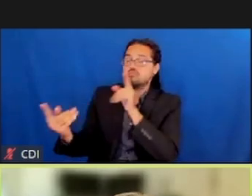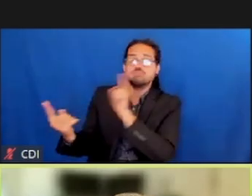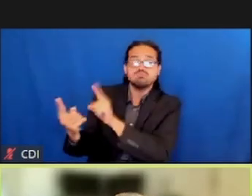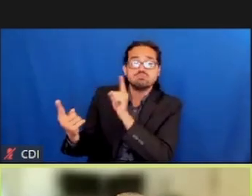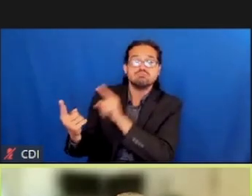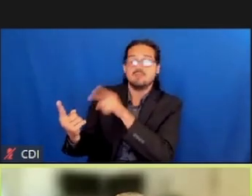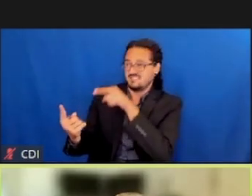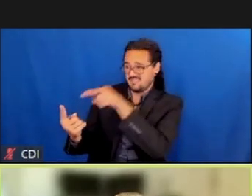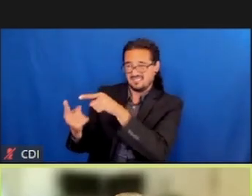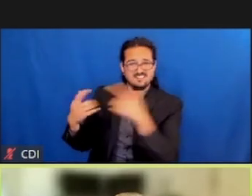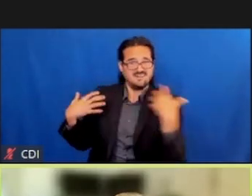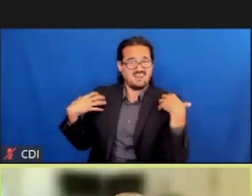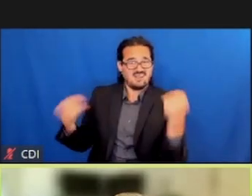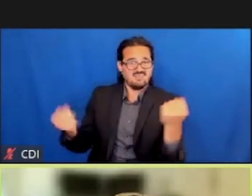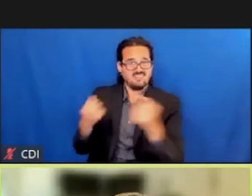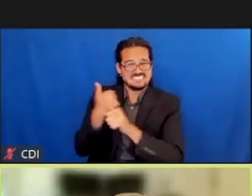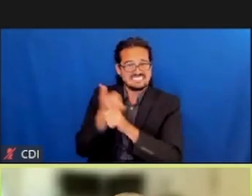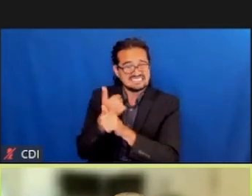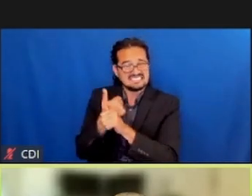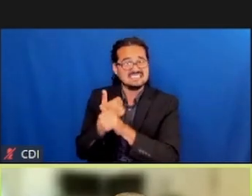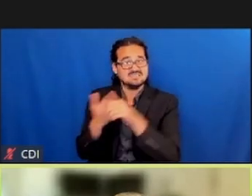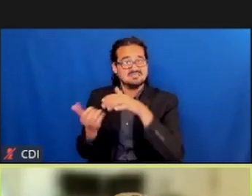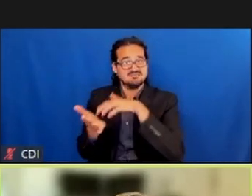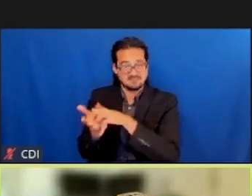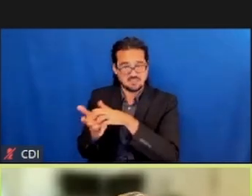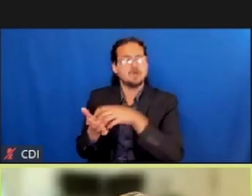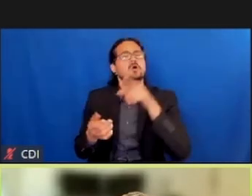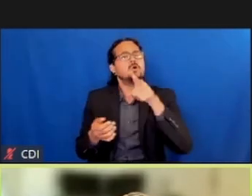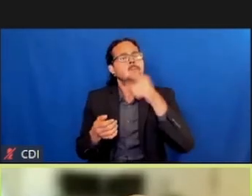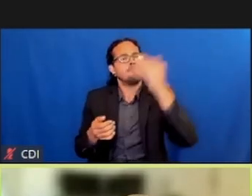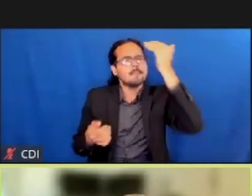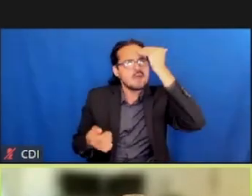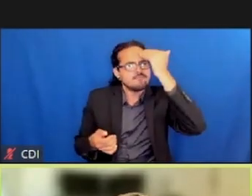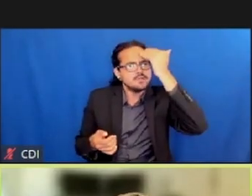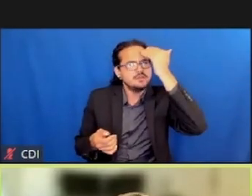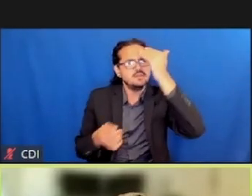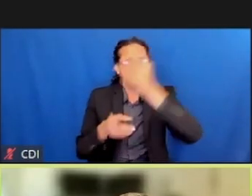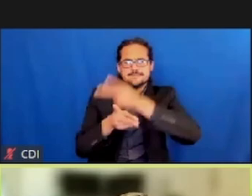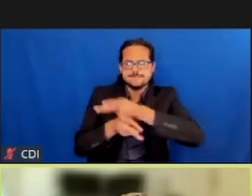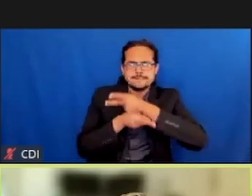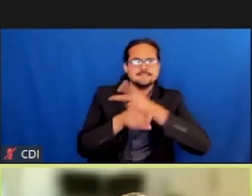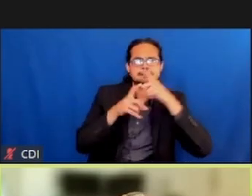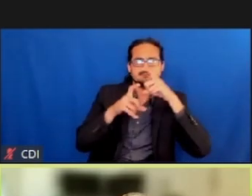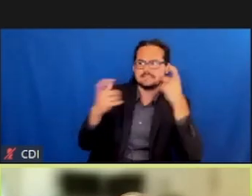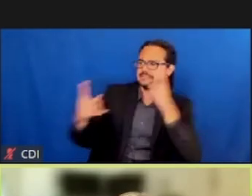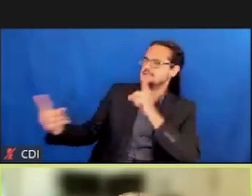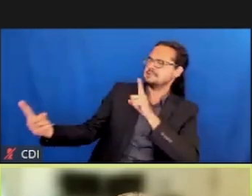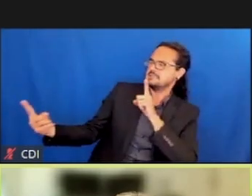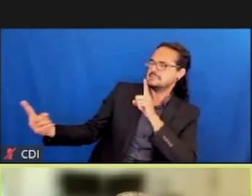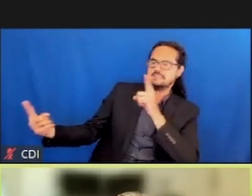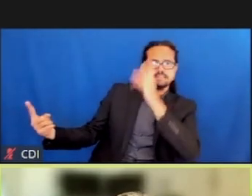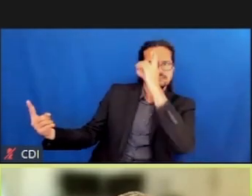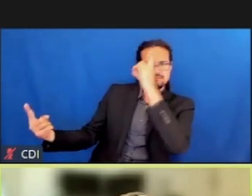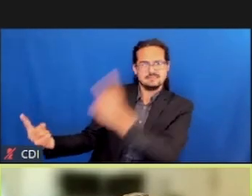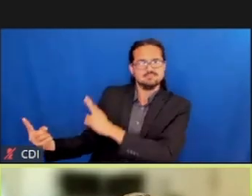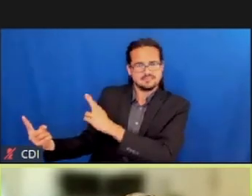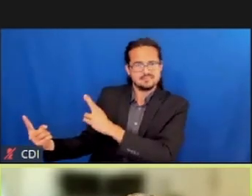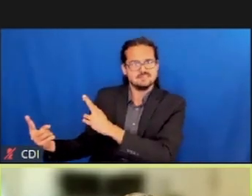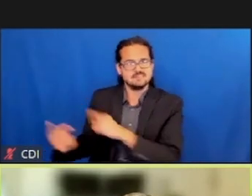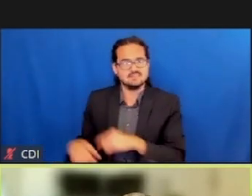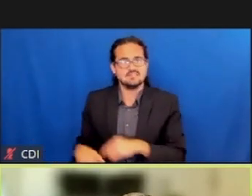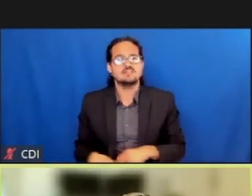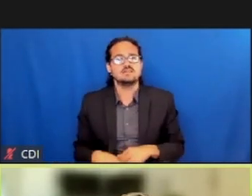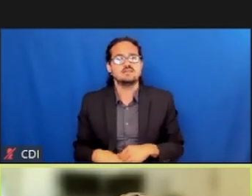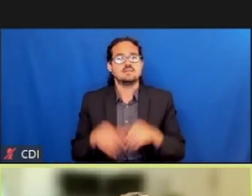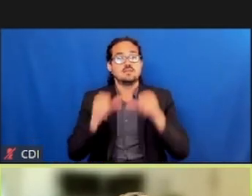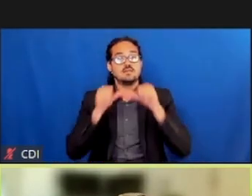more careful personal practices. It's okay to keep masking indoors or frankly outdoors if that's what you feel